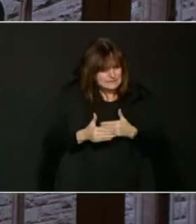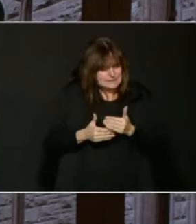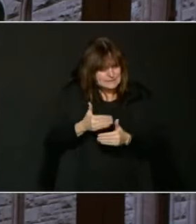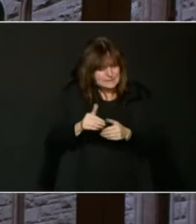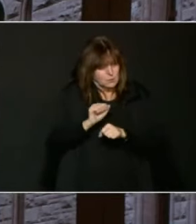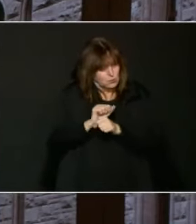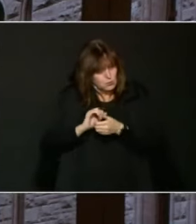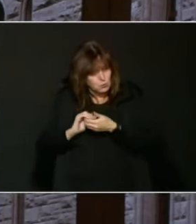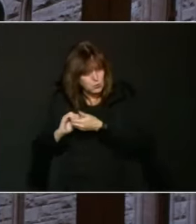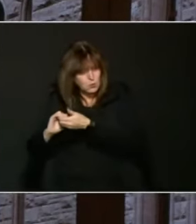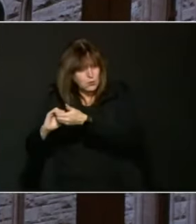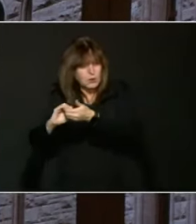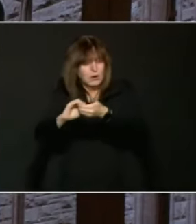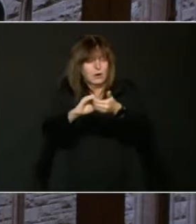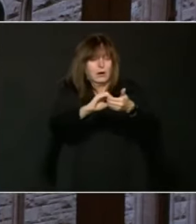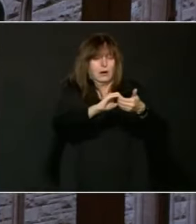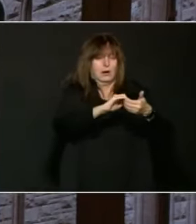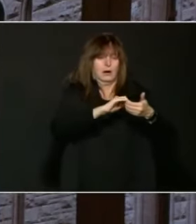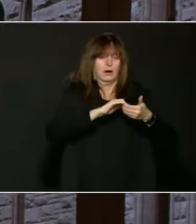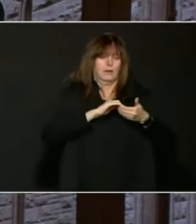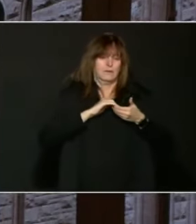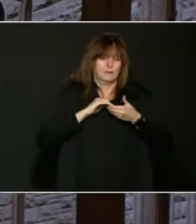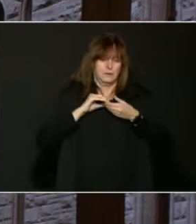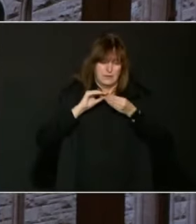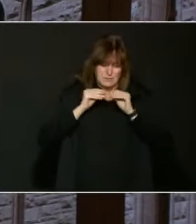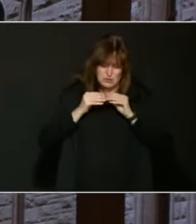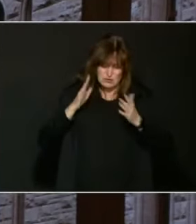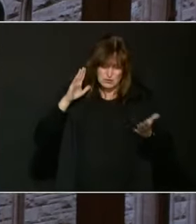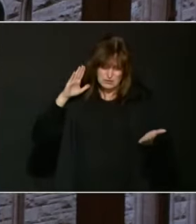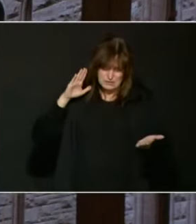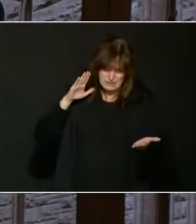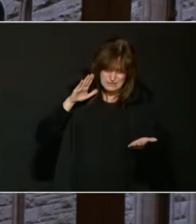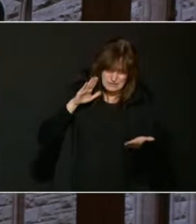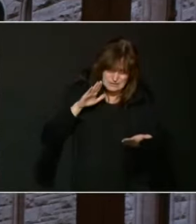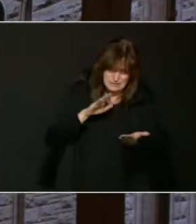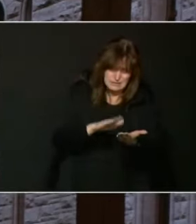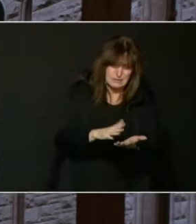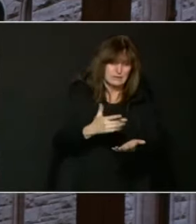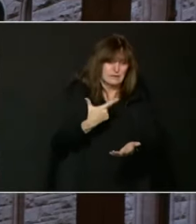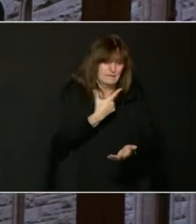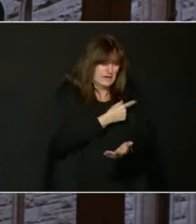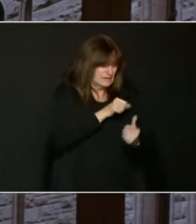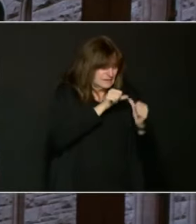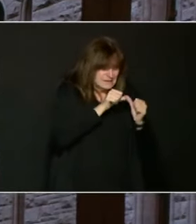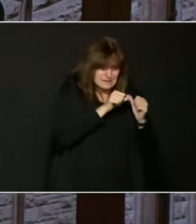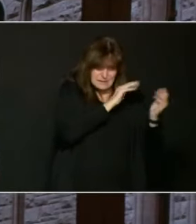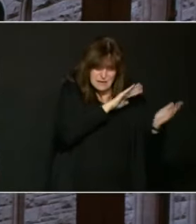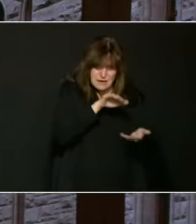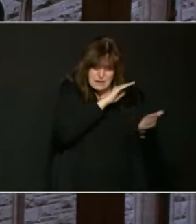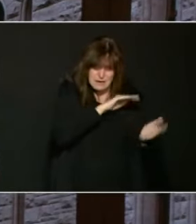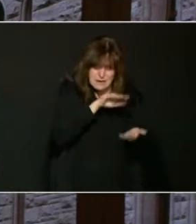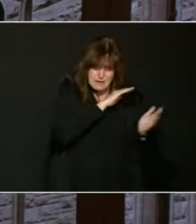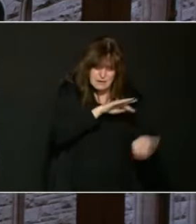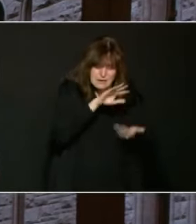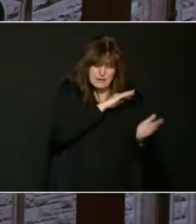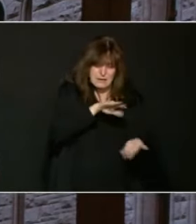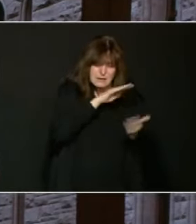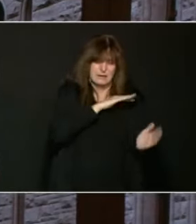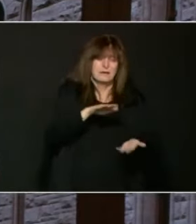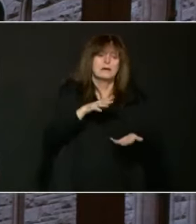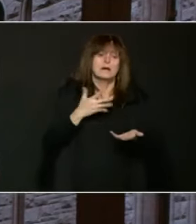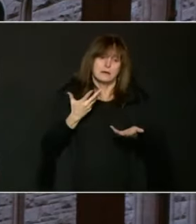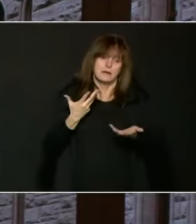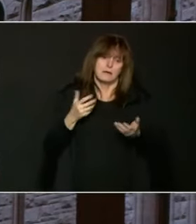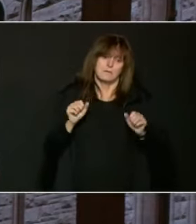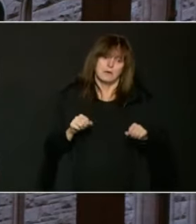to the task, keep these numbers down while the vaccines get caught up, we enter the greater possibility of a better summer, as Dr. Brown